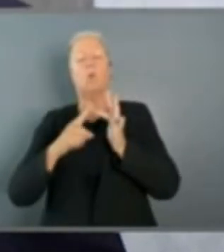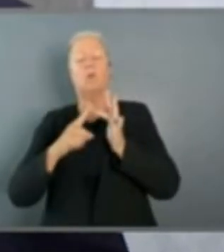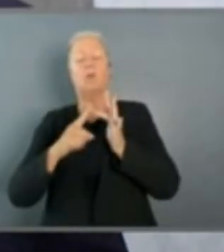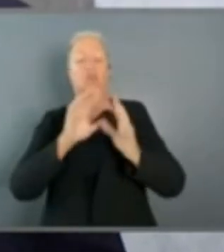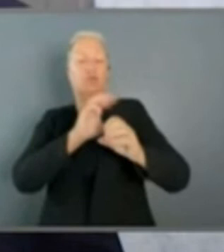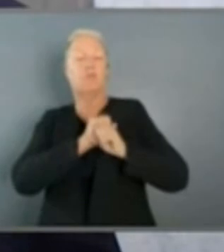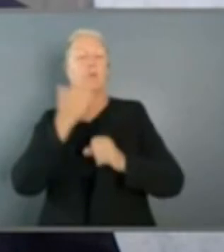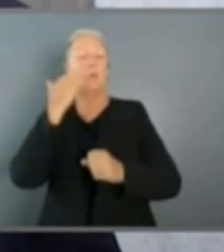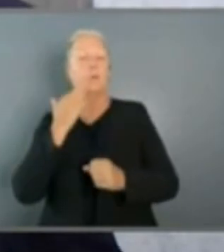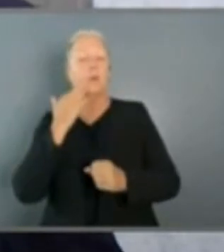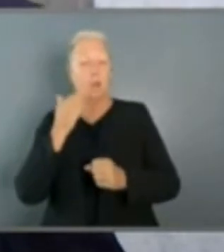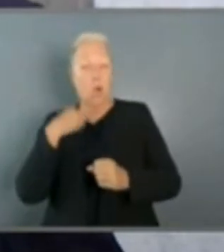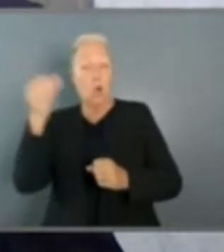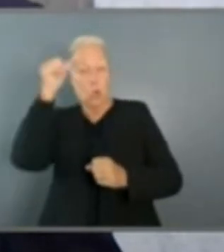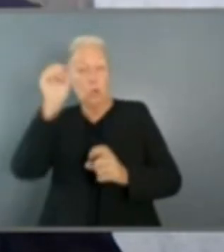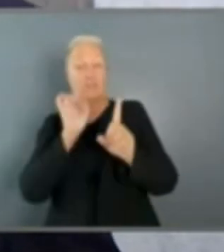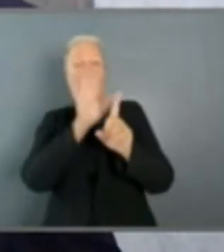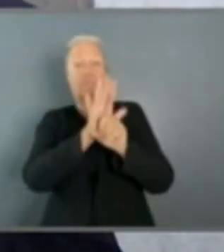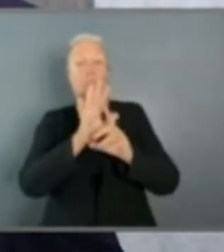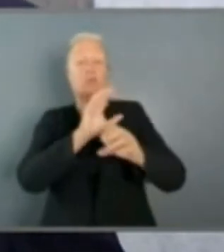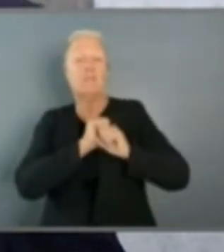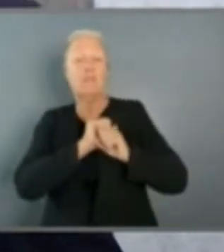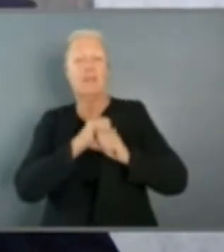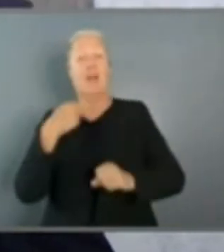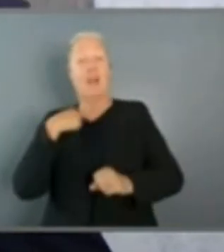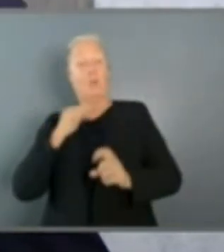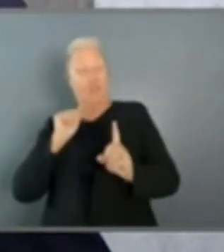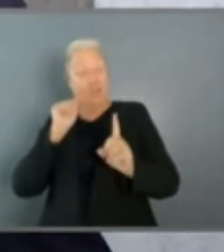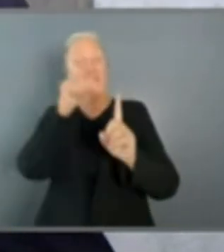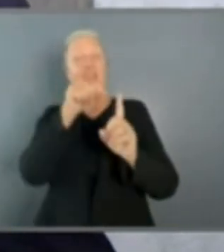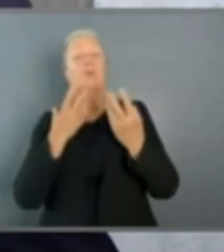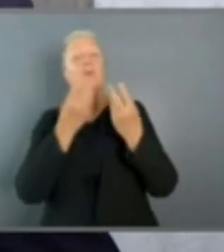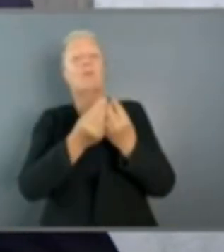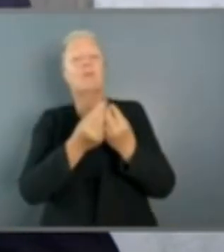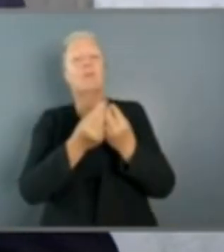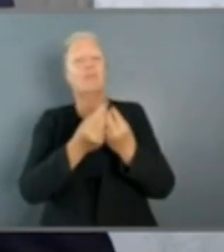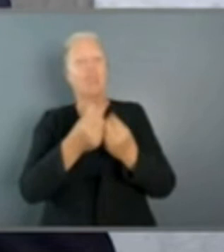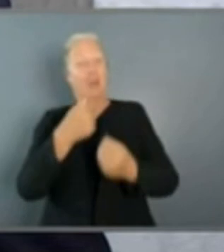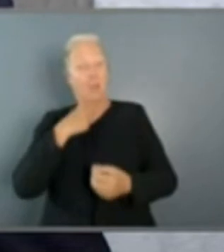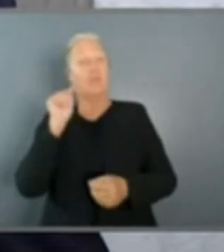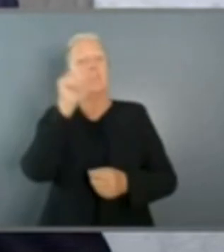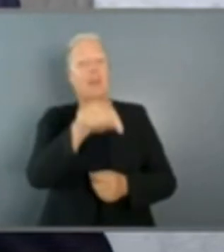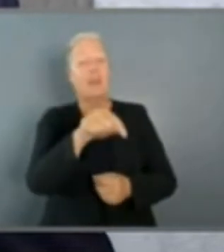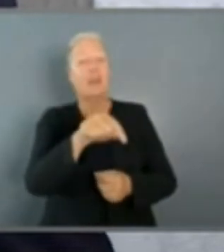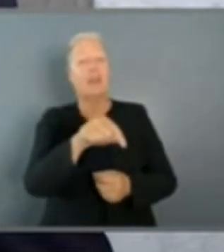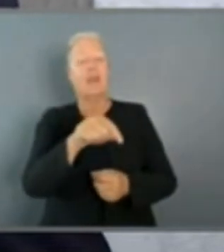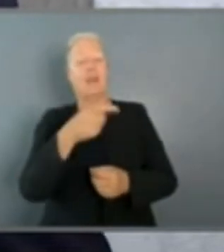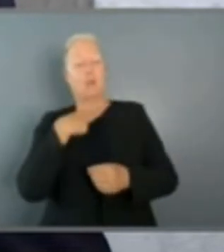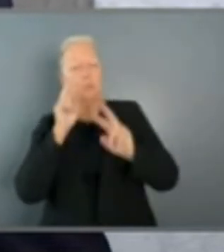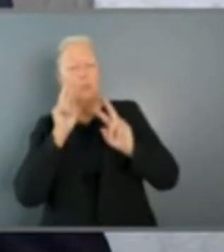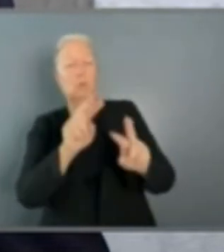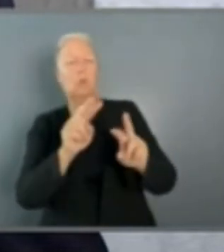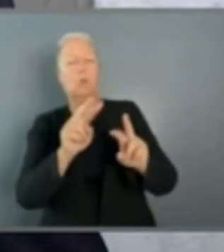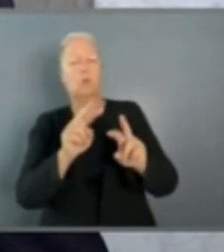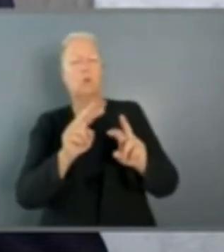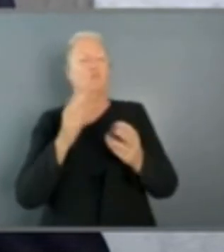I know how brave she was because I was there with her as she endured one of the ugliest campaigns I've